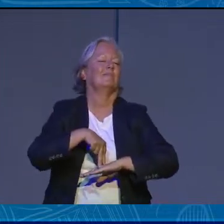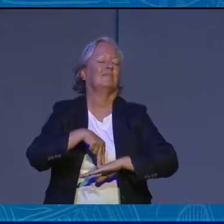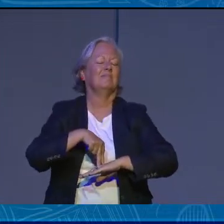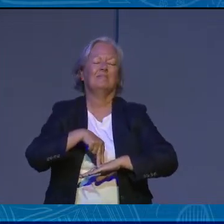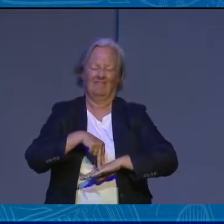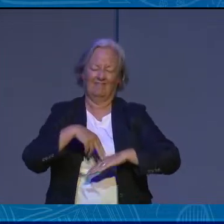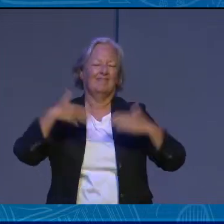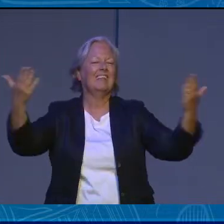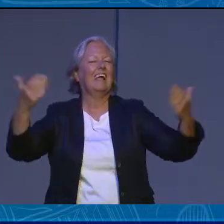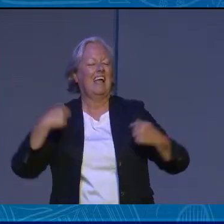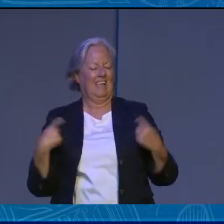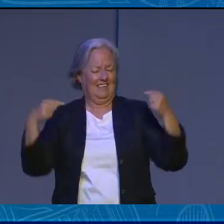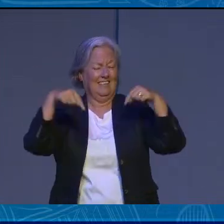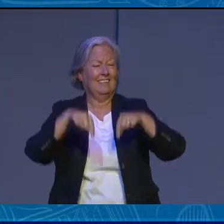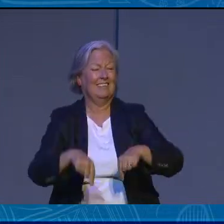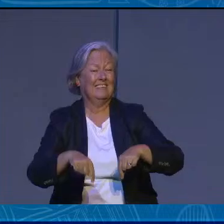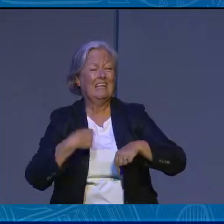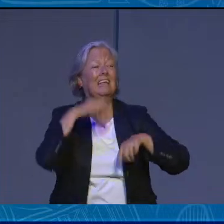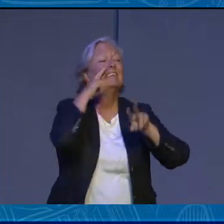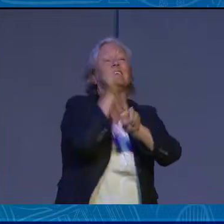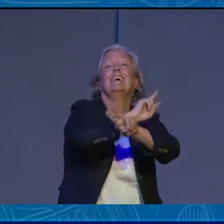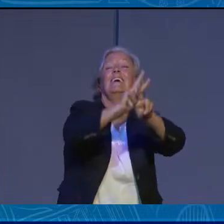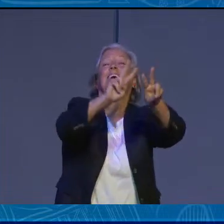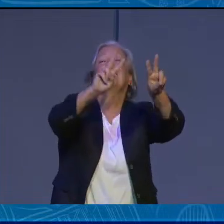Find a way to a world that we